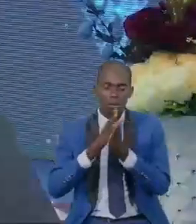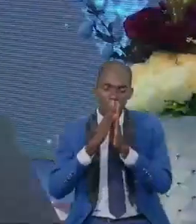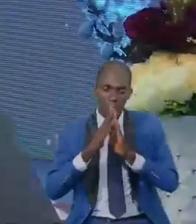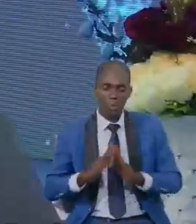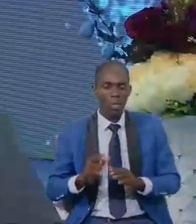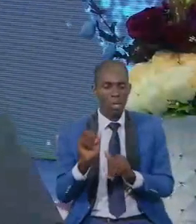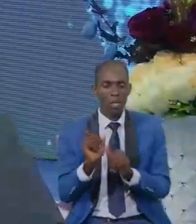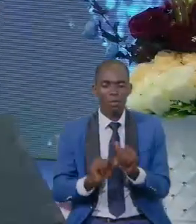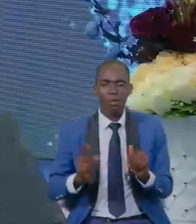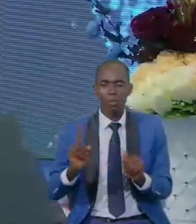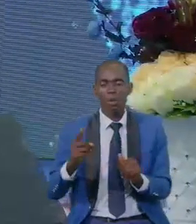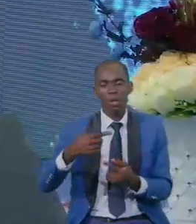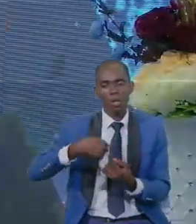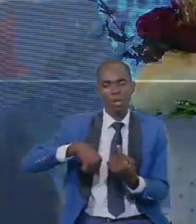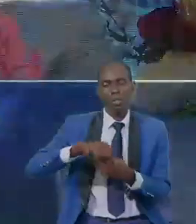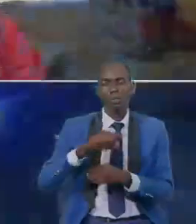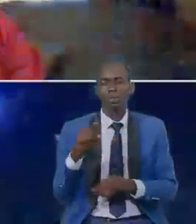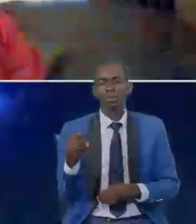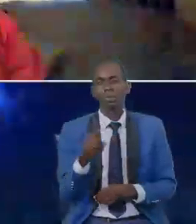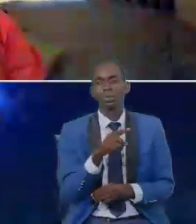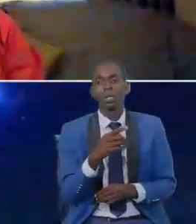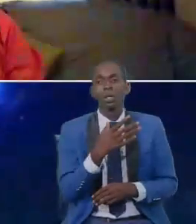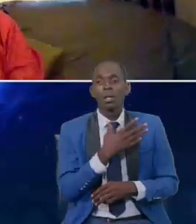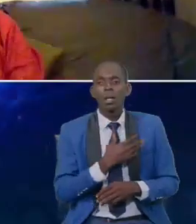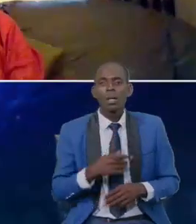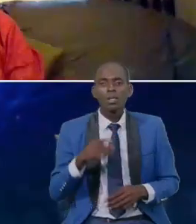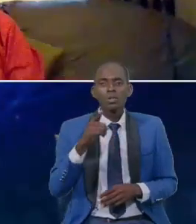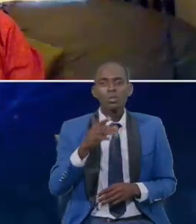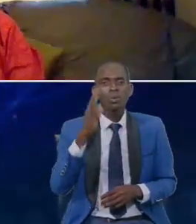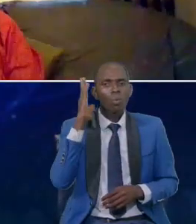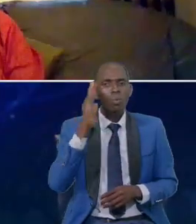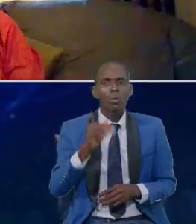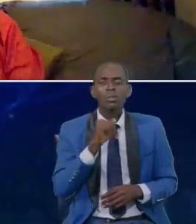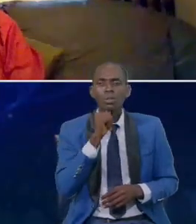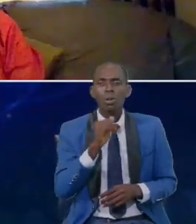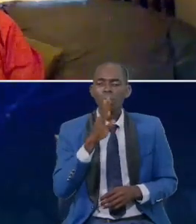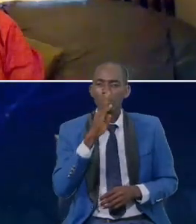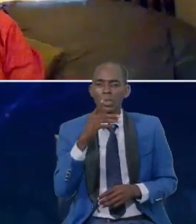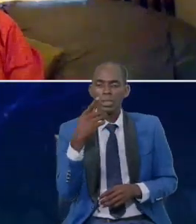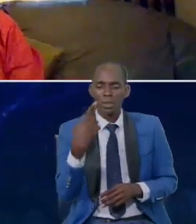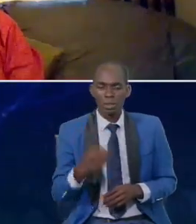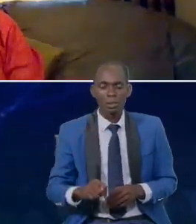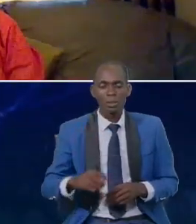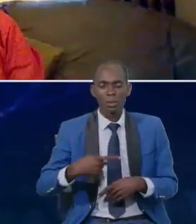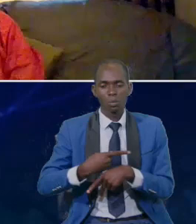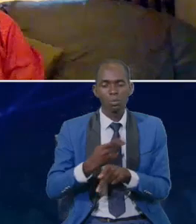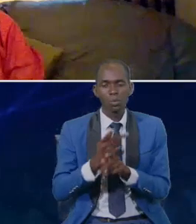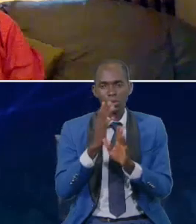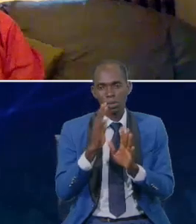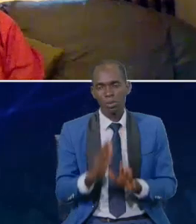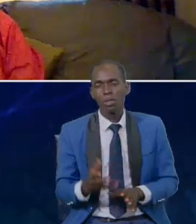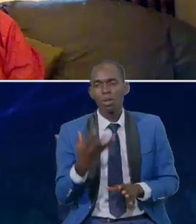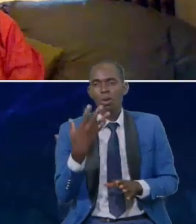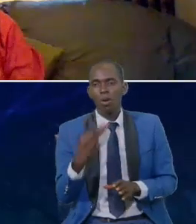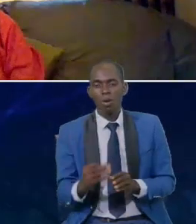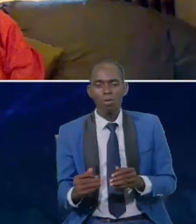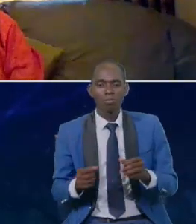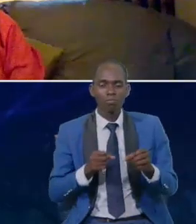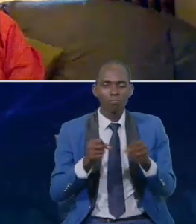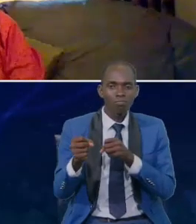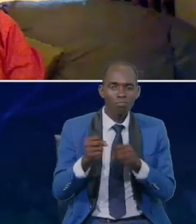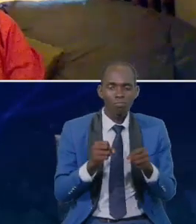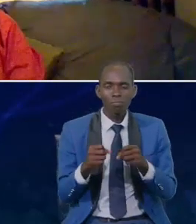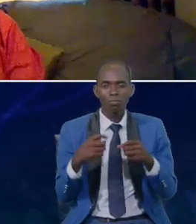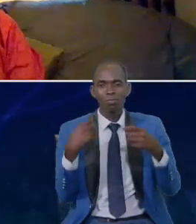you. And you'll not be the originator of violence, of strife,